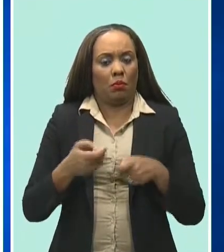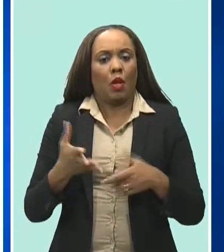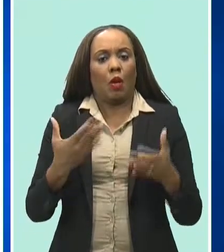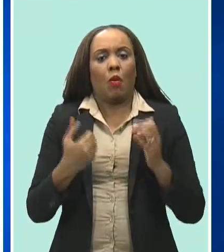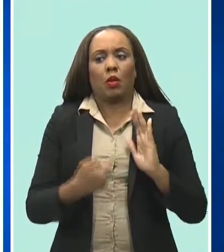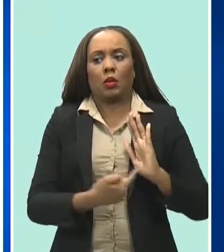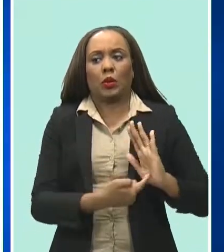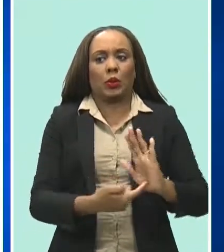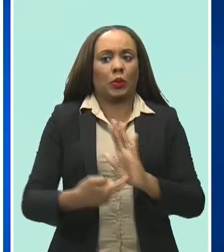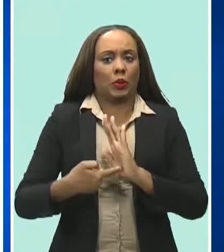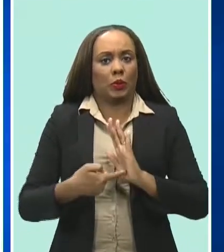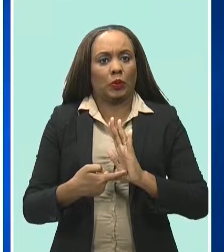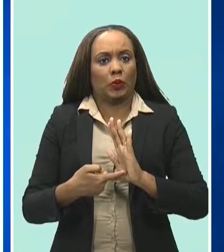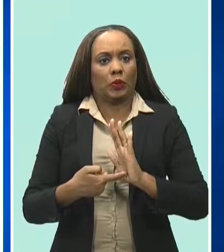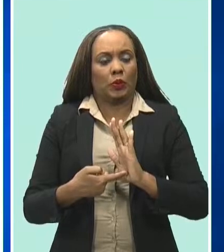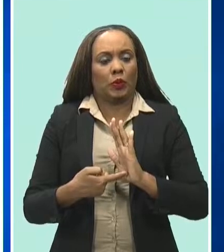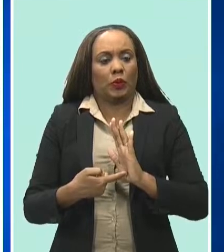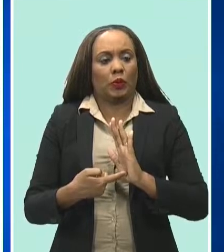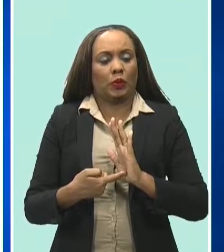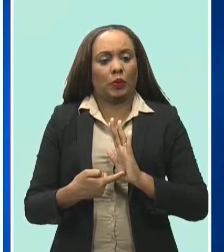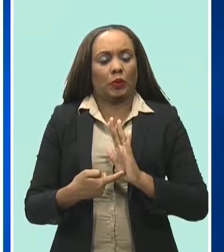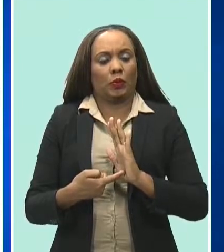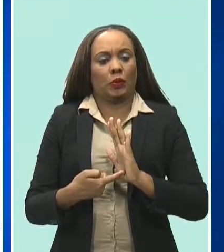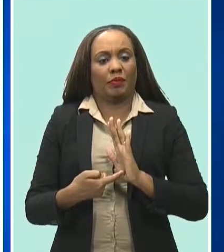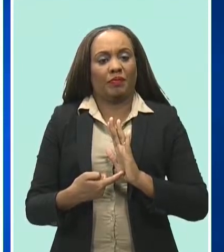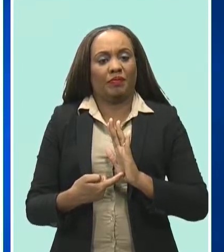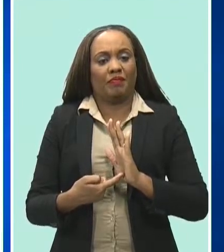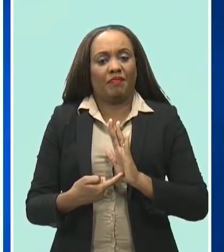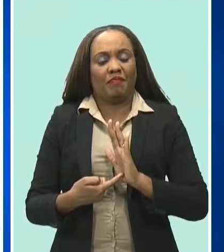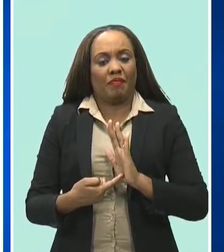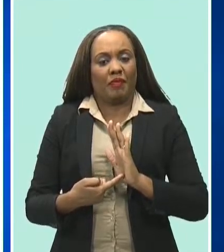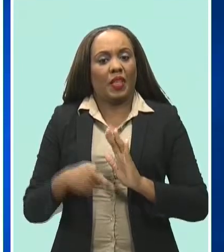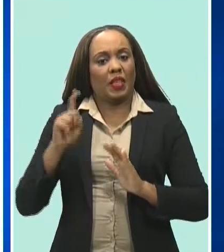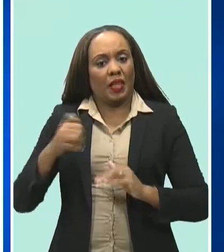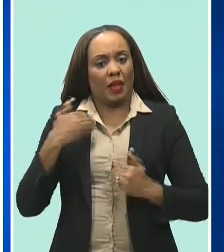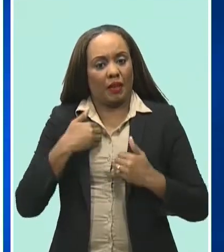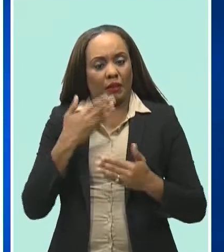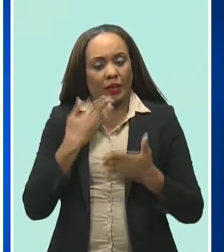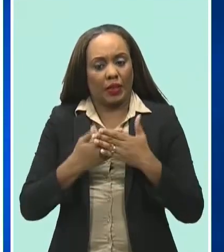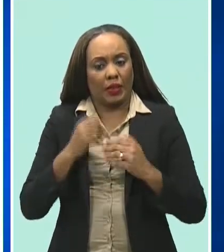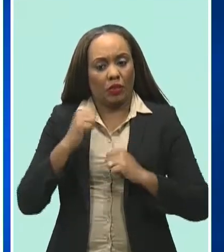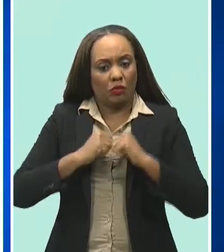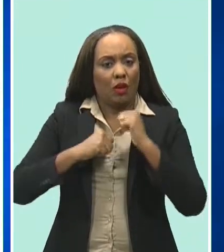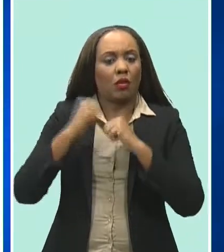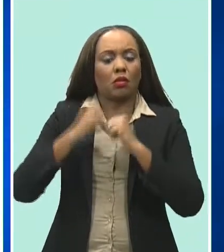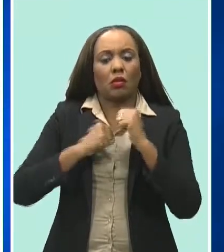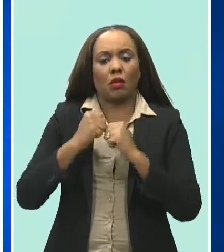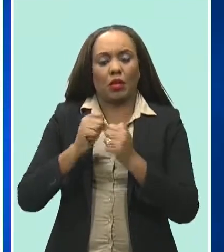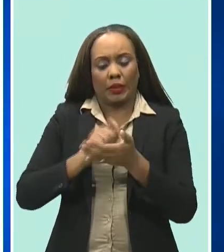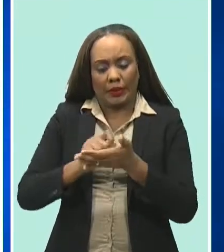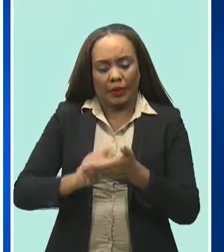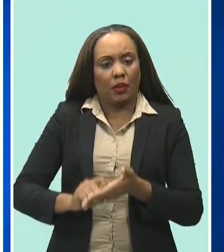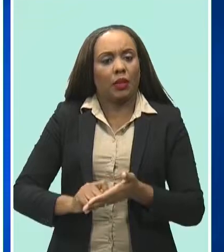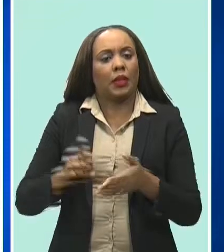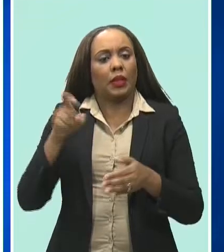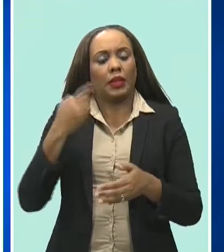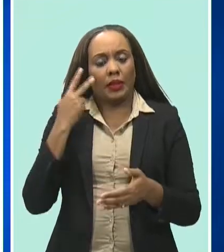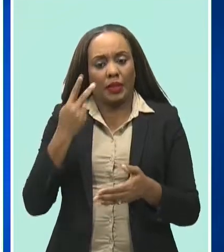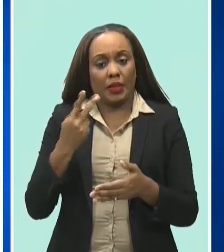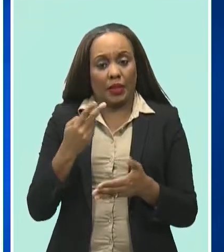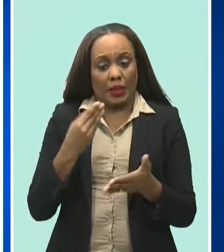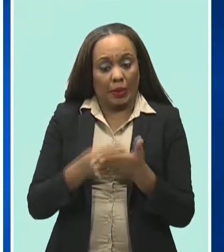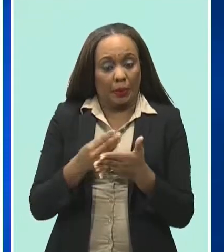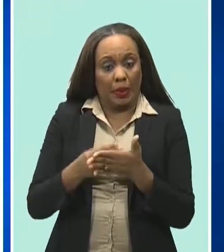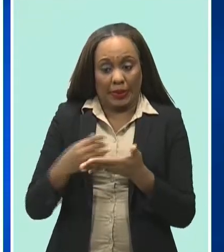demonstrated by some kind of organizational structure, also financial statements on an